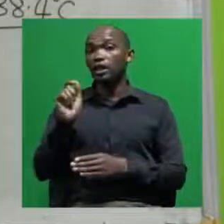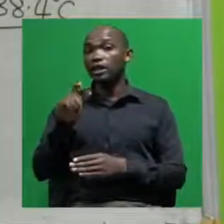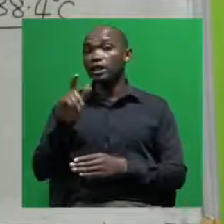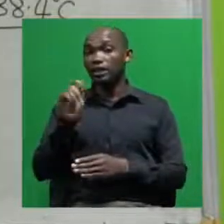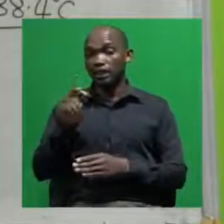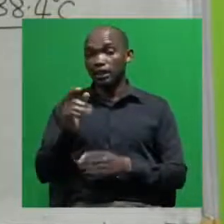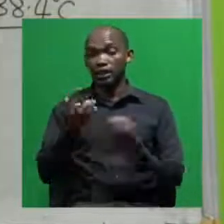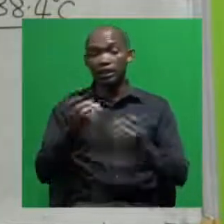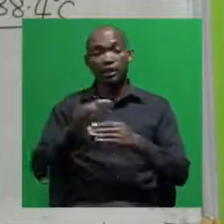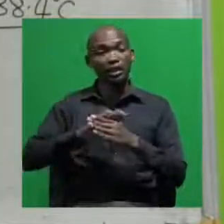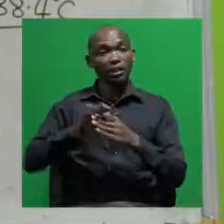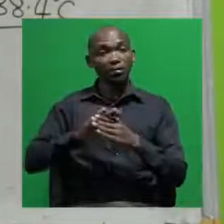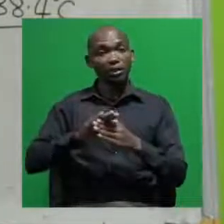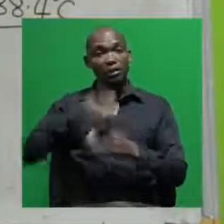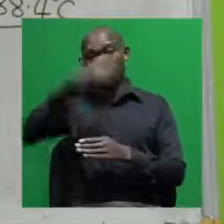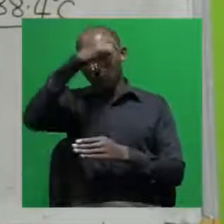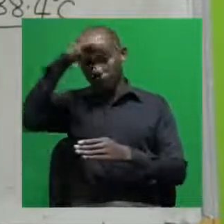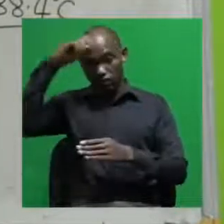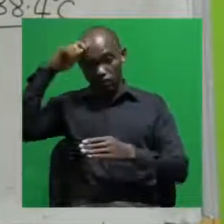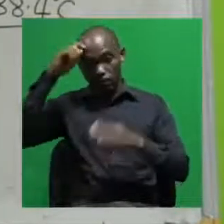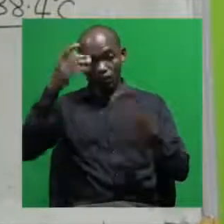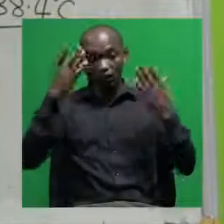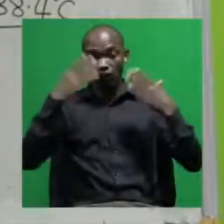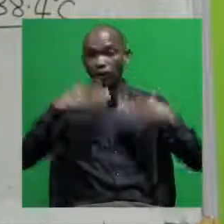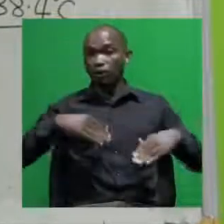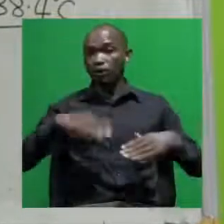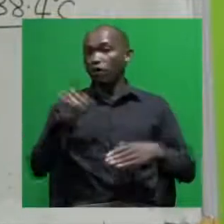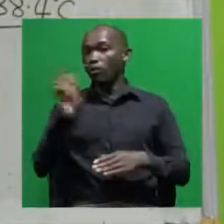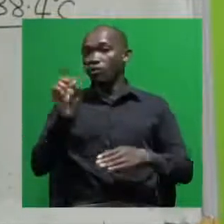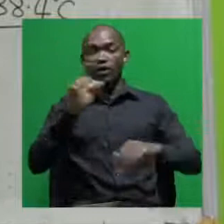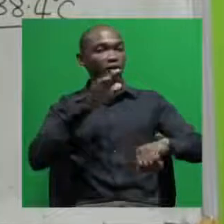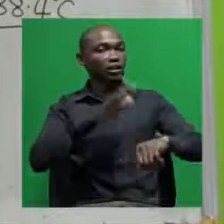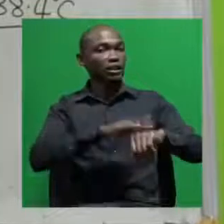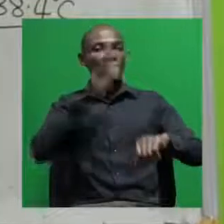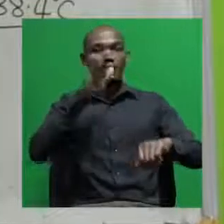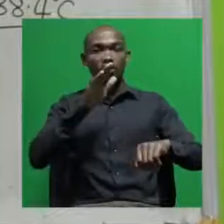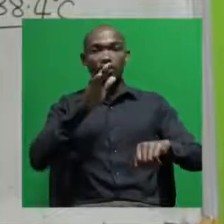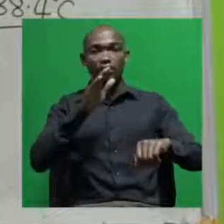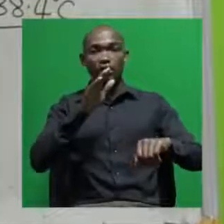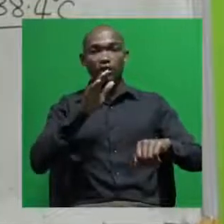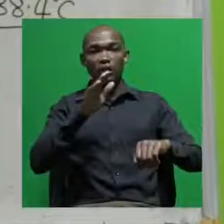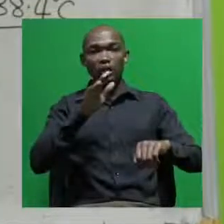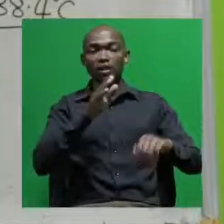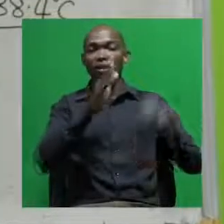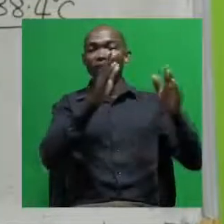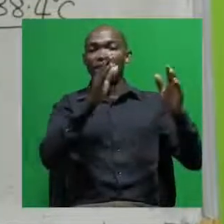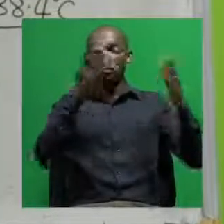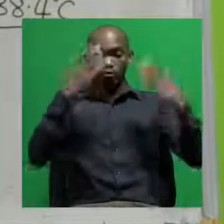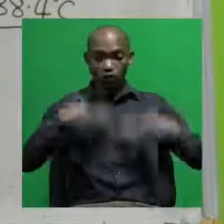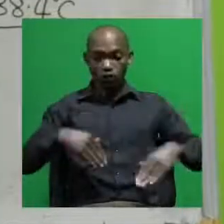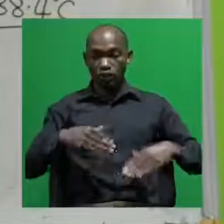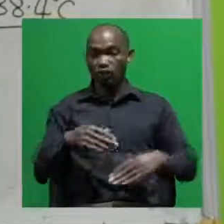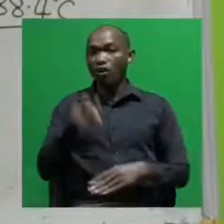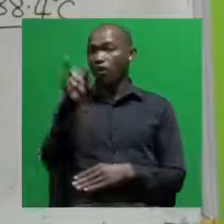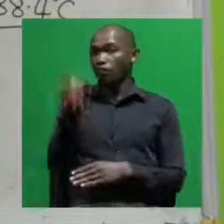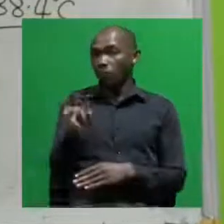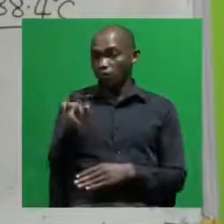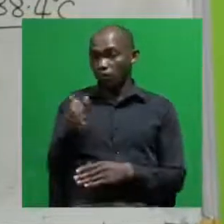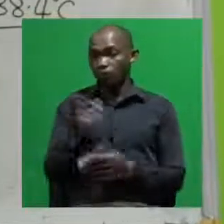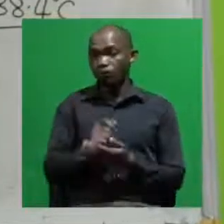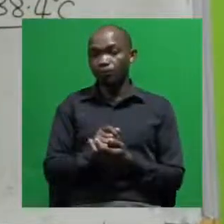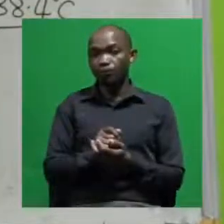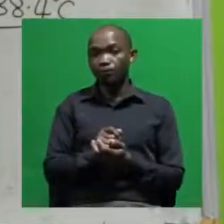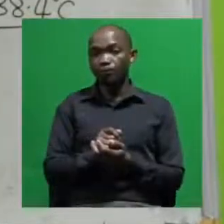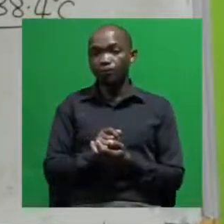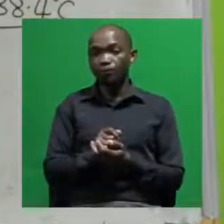can measure the temperature of the body without touching that particular body. While this one, we have to